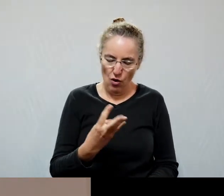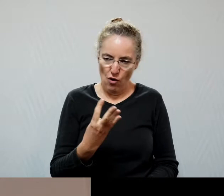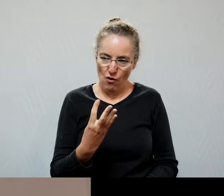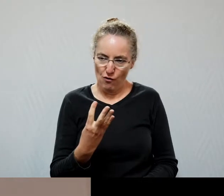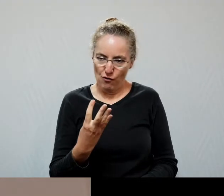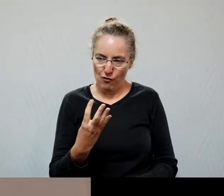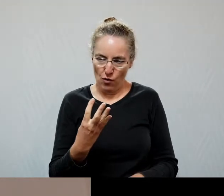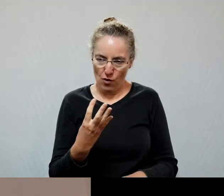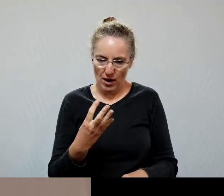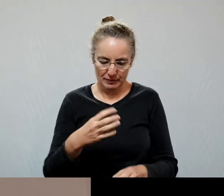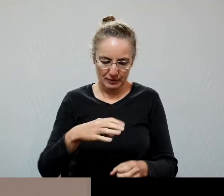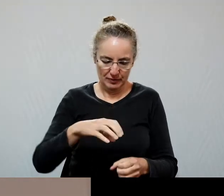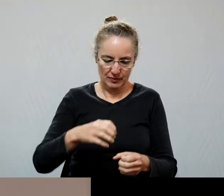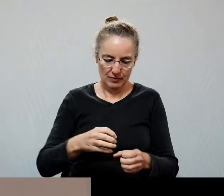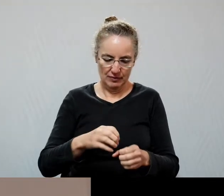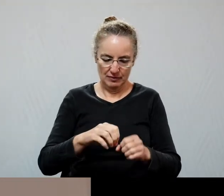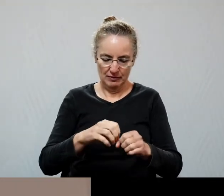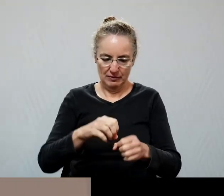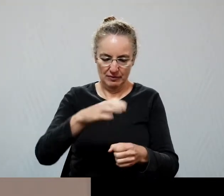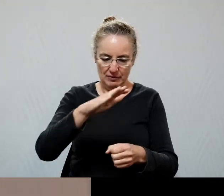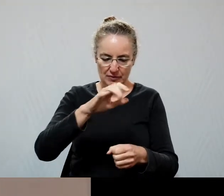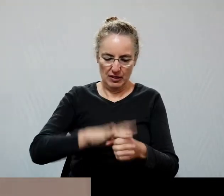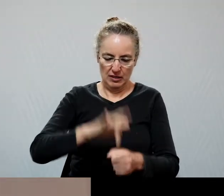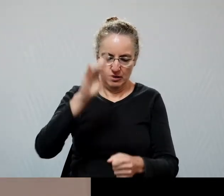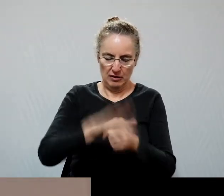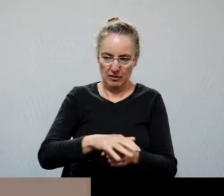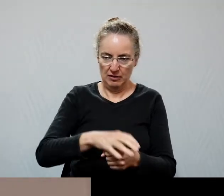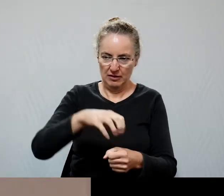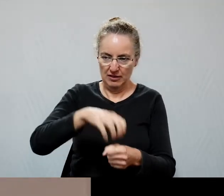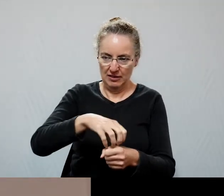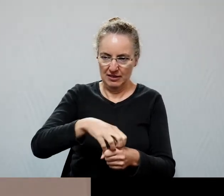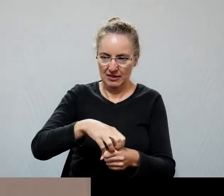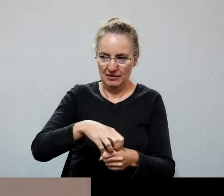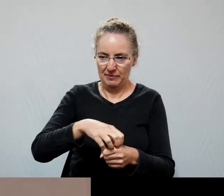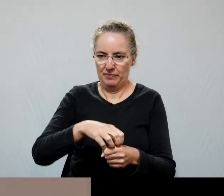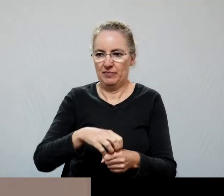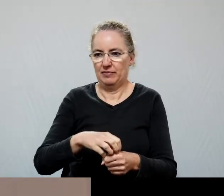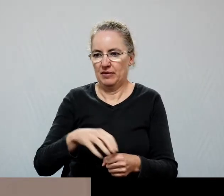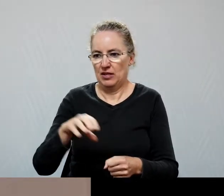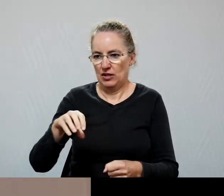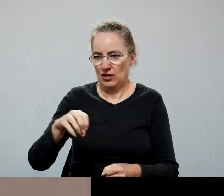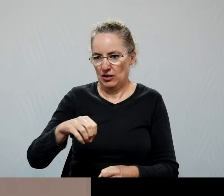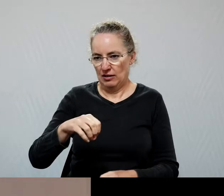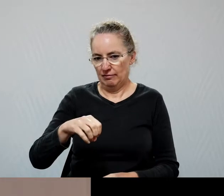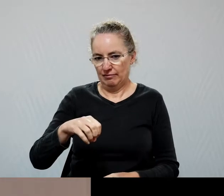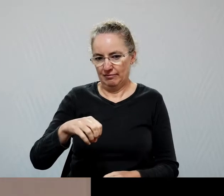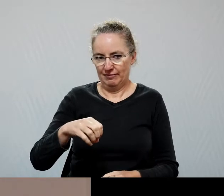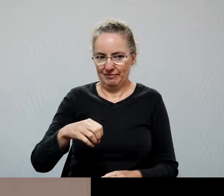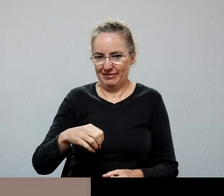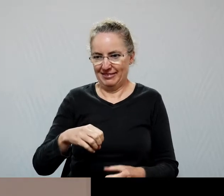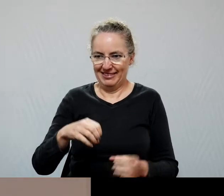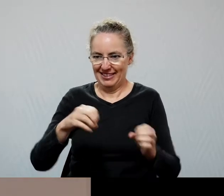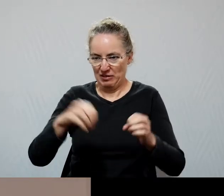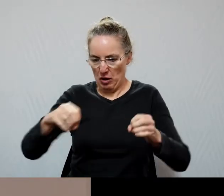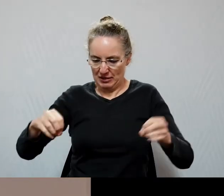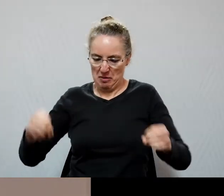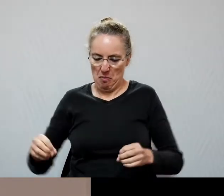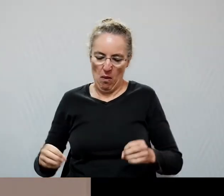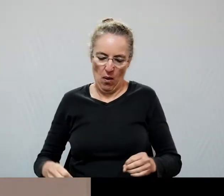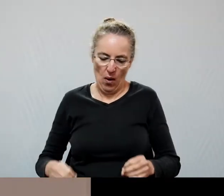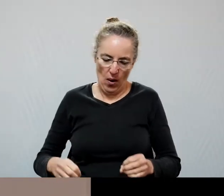a texter, some string, cotton balls, some glue and some sticky